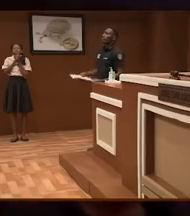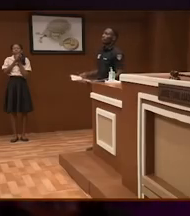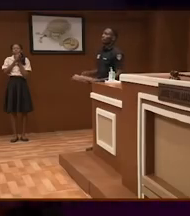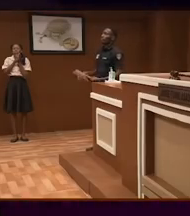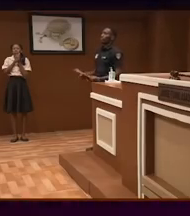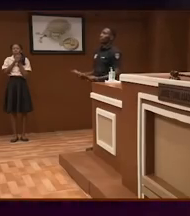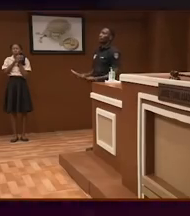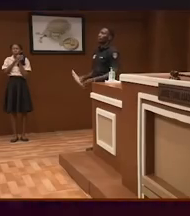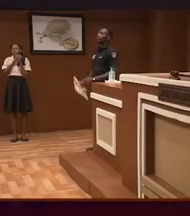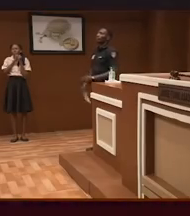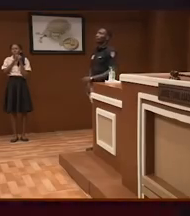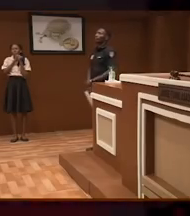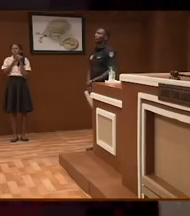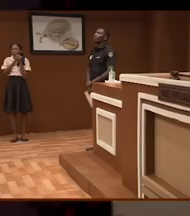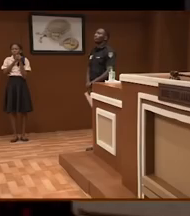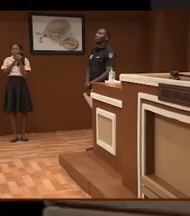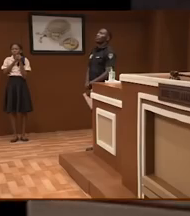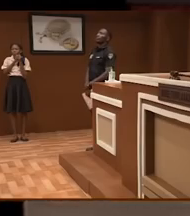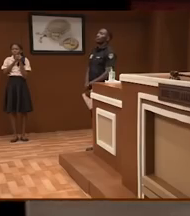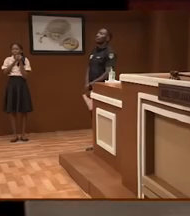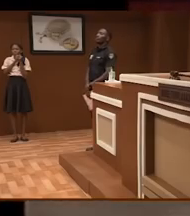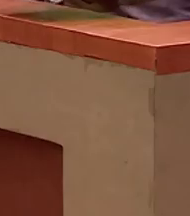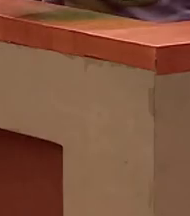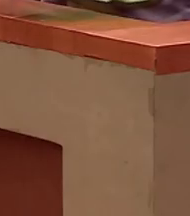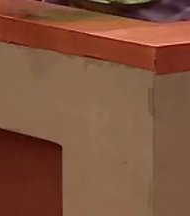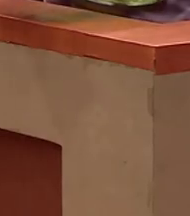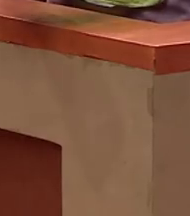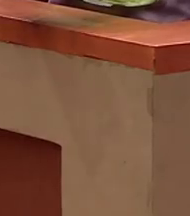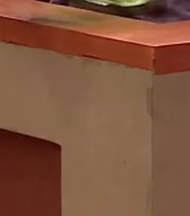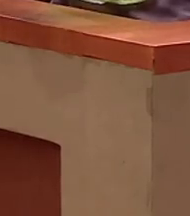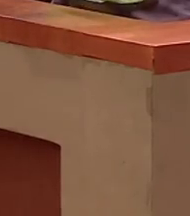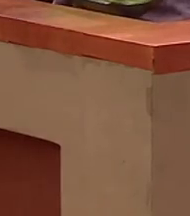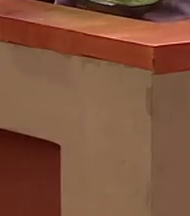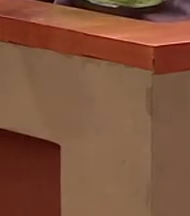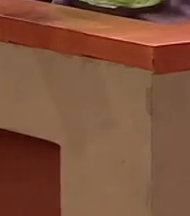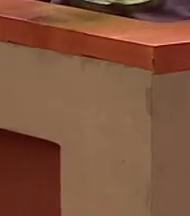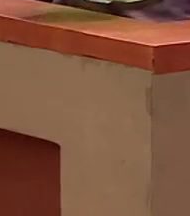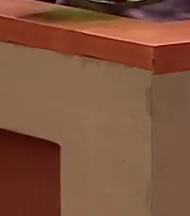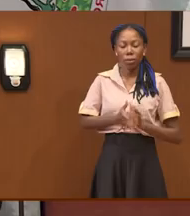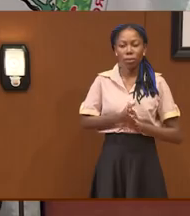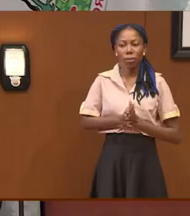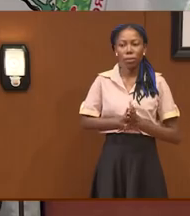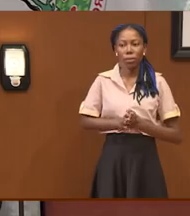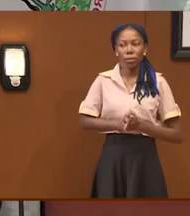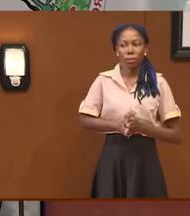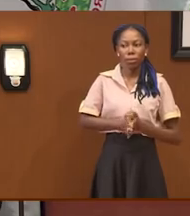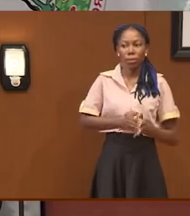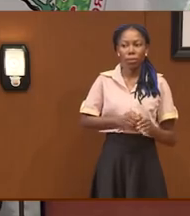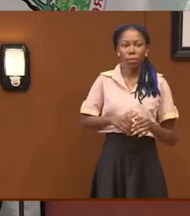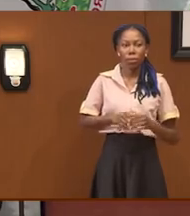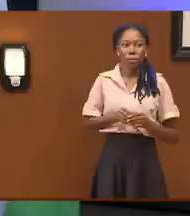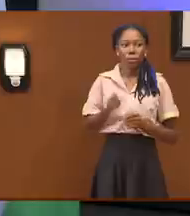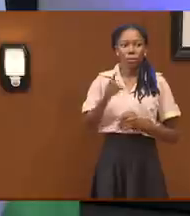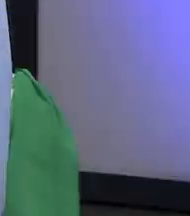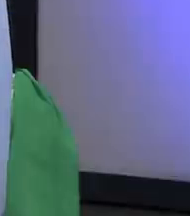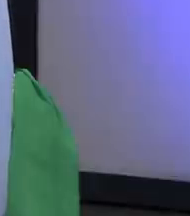339,750 naira overdue rent and vacate his apartment. Previously on the Justice Court, Mr. Sylvester has been my